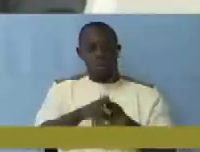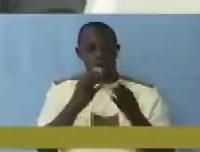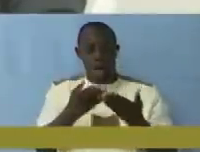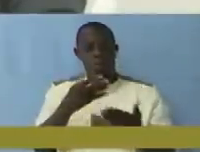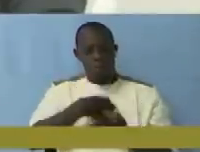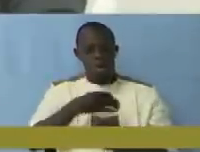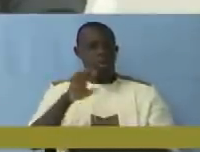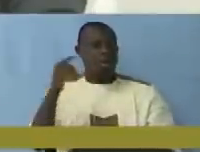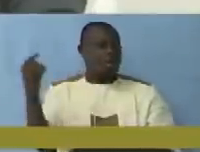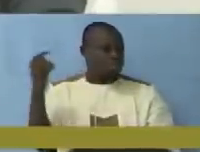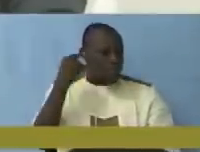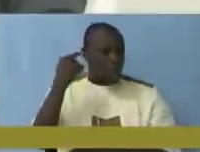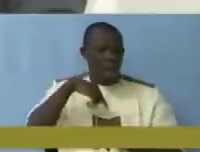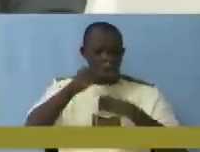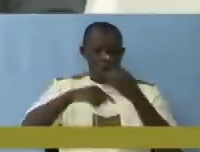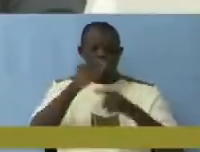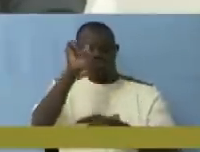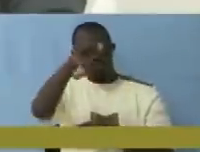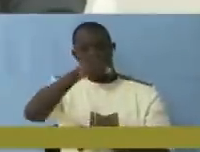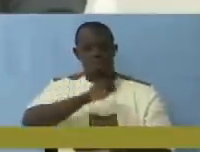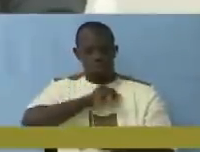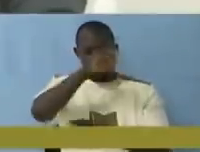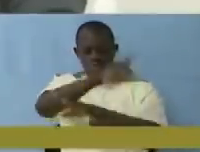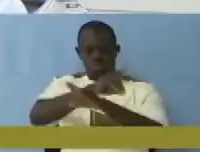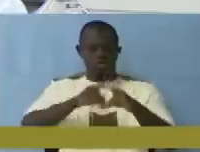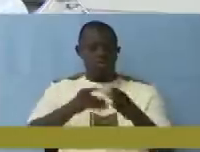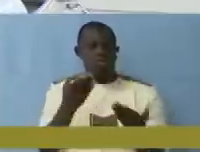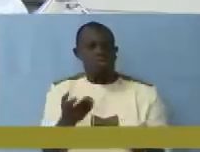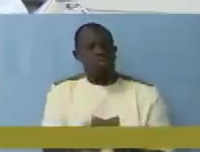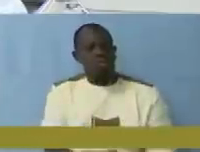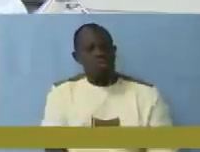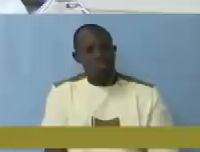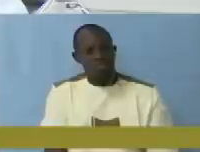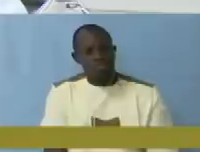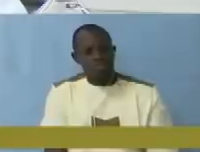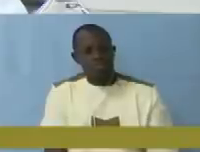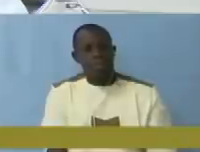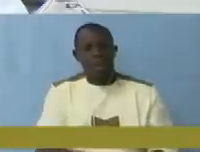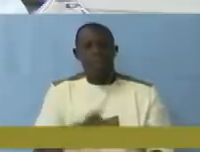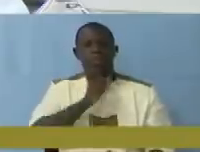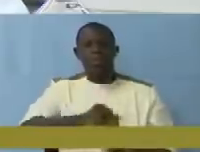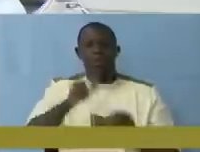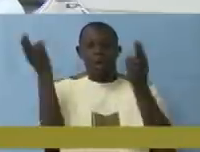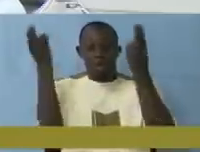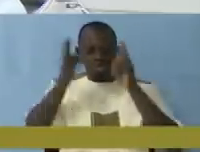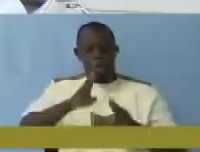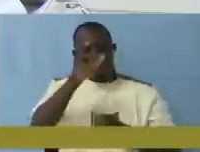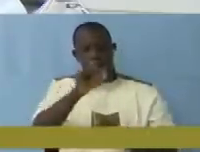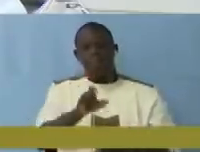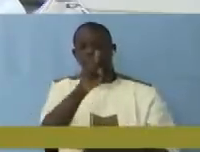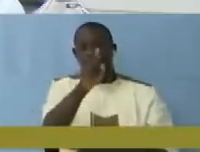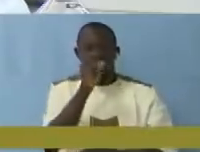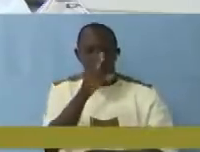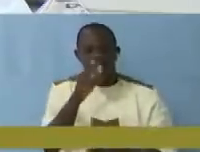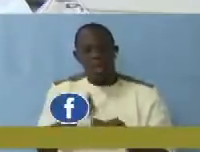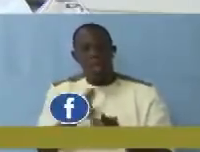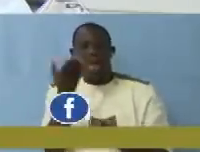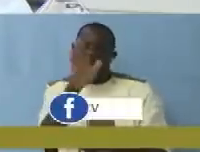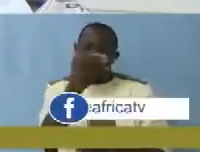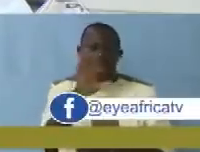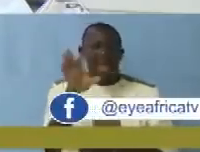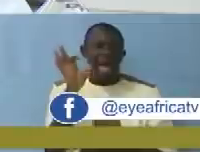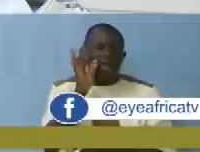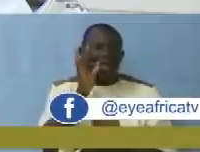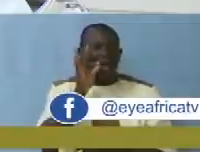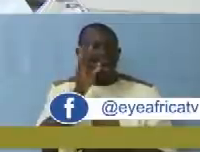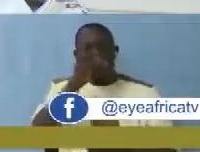On the proposition. Konga memfoteng. But, Mr. Council, you said any answer will be disappointing, so no comment. That's